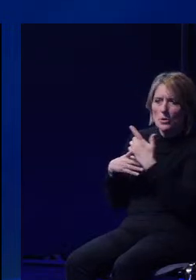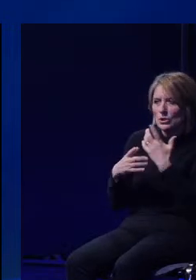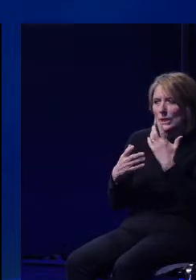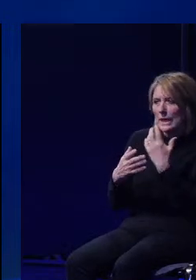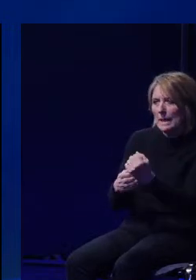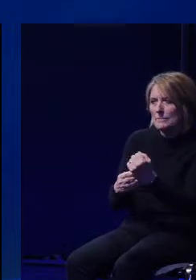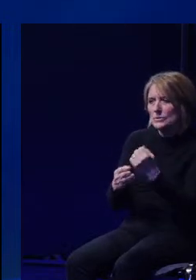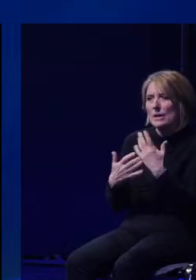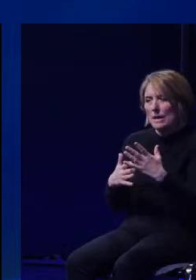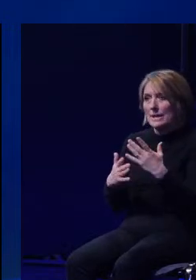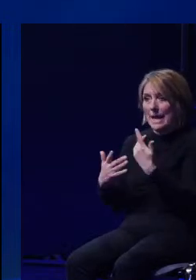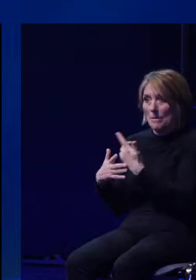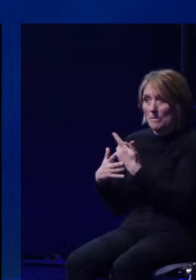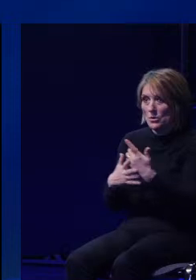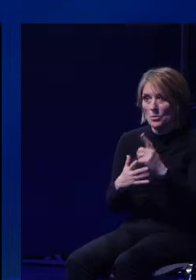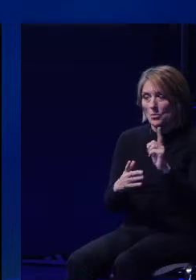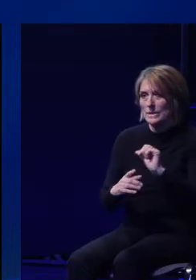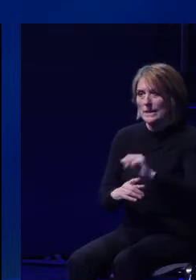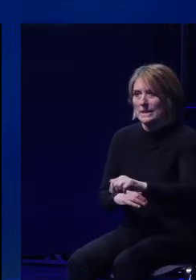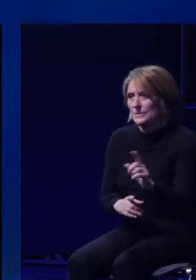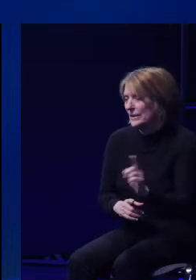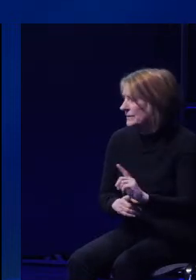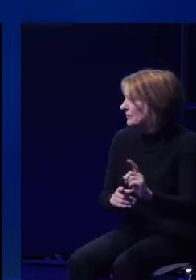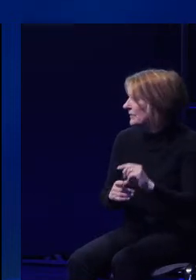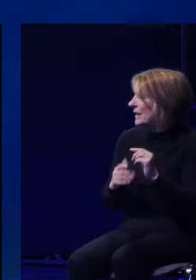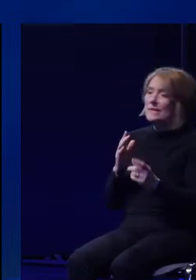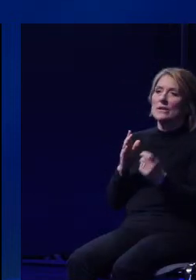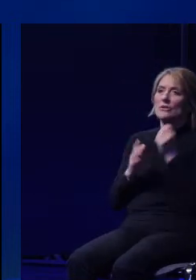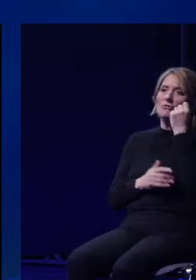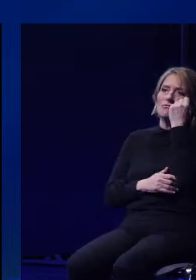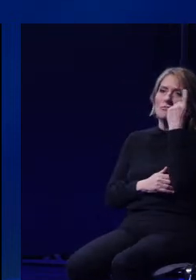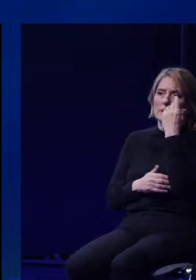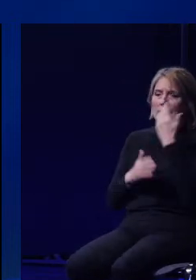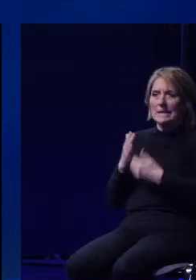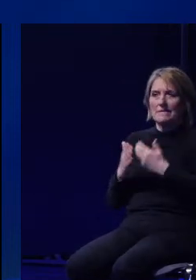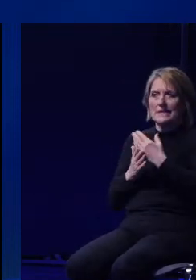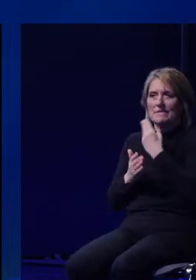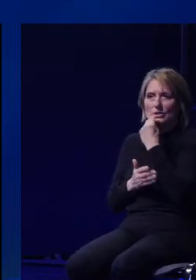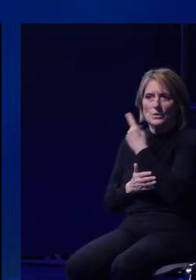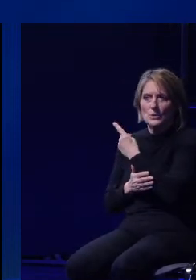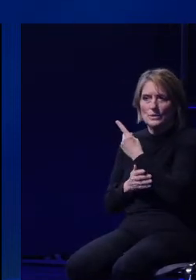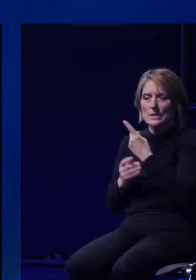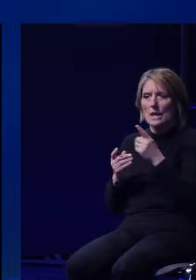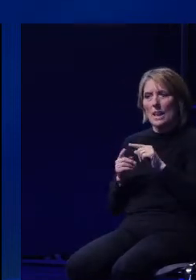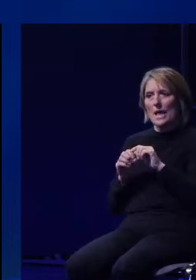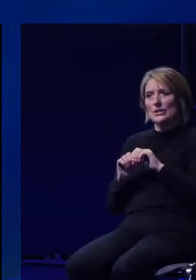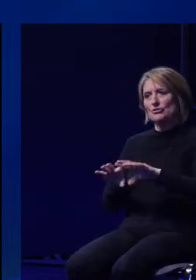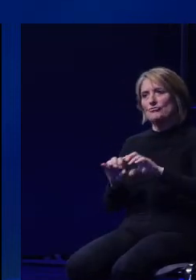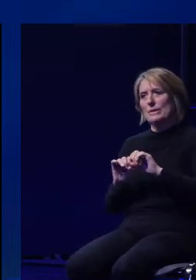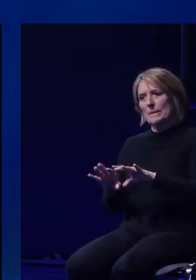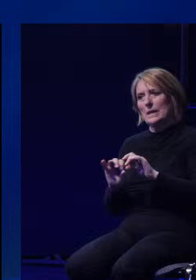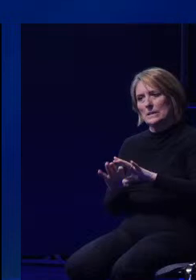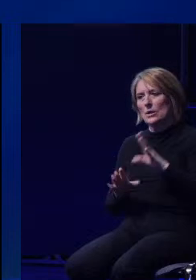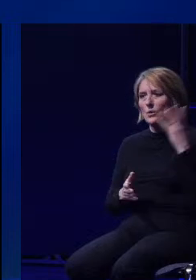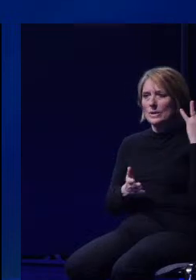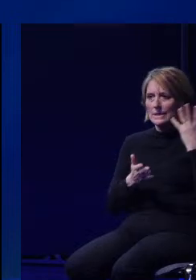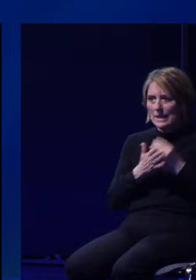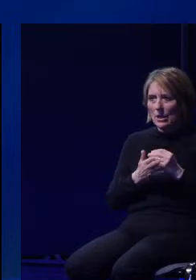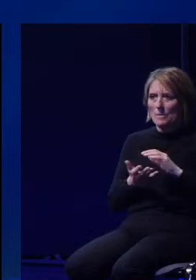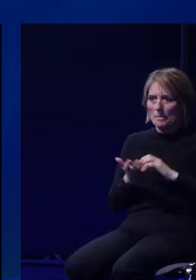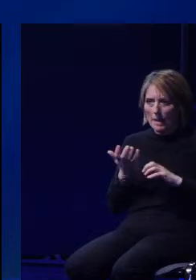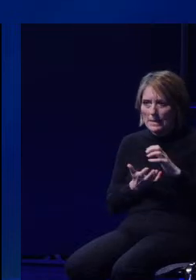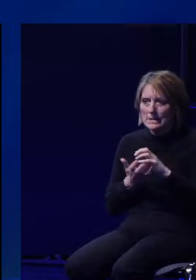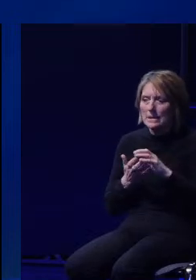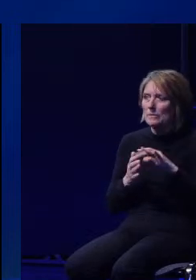have the motion, what do I do now? Right? And then we realized they've never used 3D before, right? So they download Blender typically, they